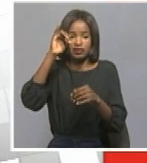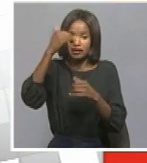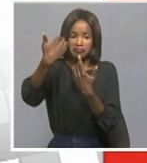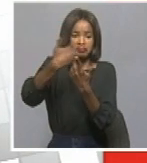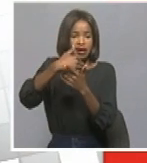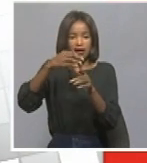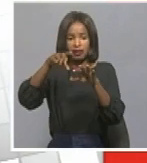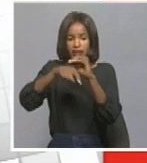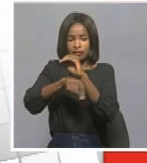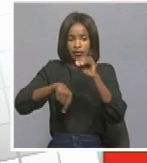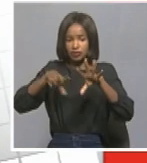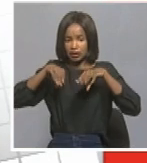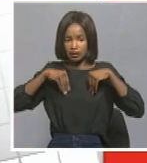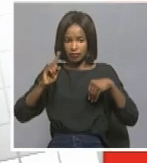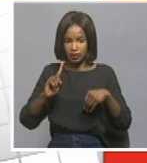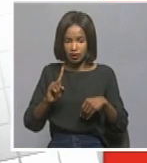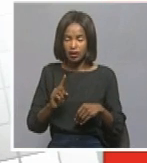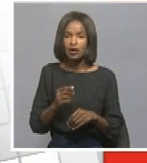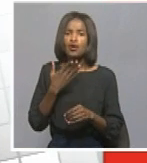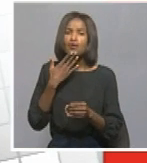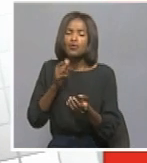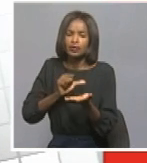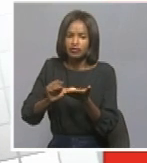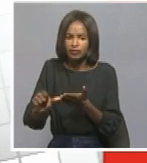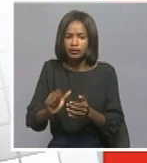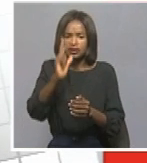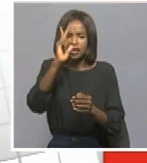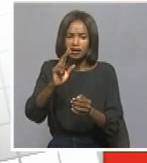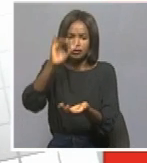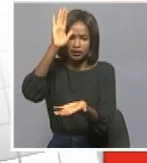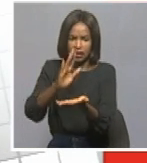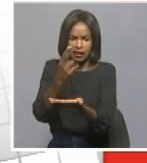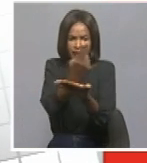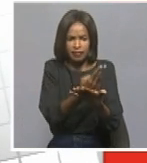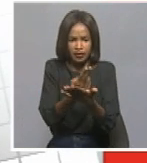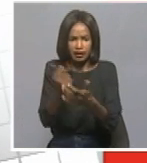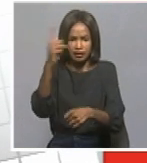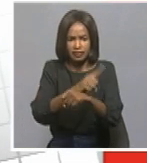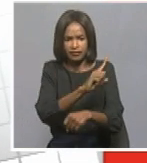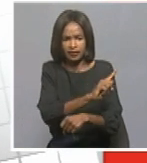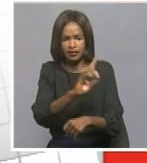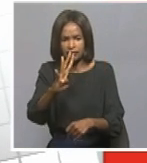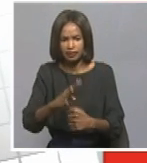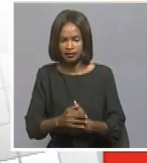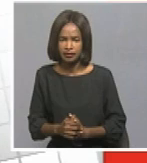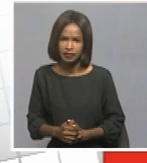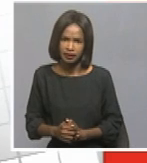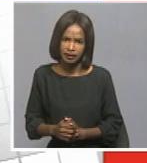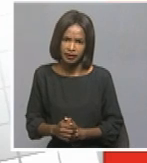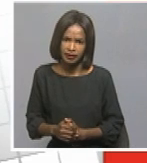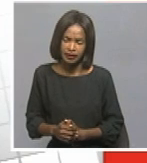a mandatory quarantine. Who is to pay for the cost of that specific exercise? Okay. First of all,